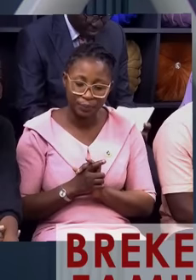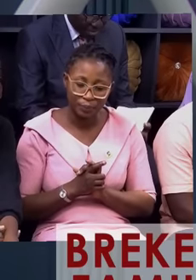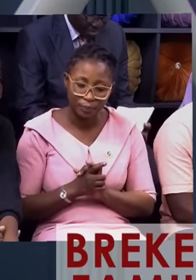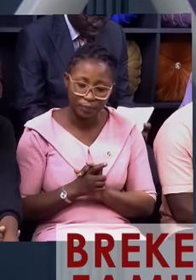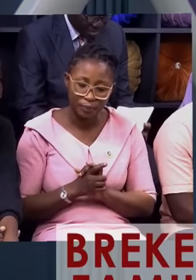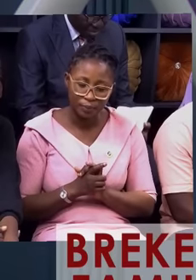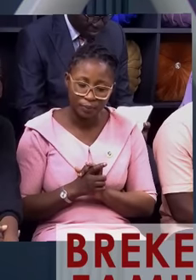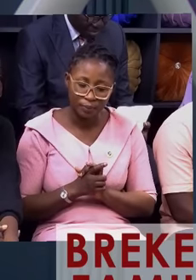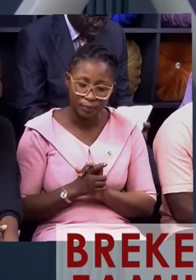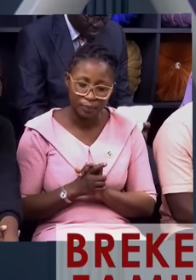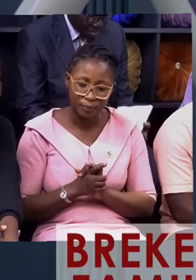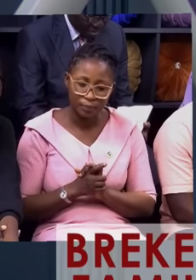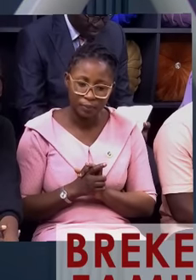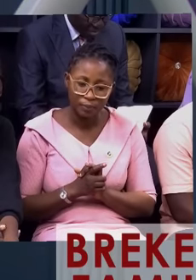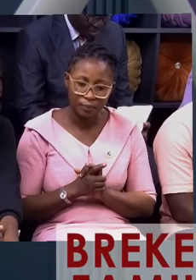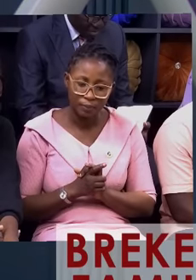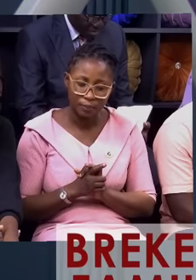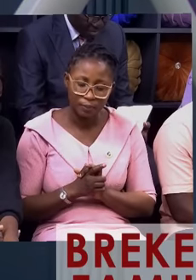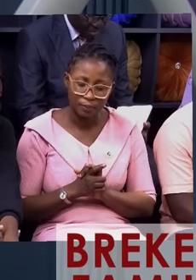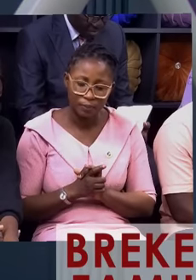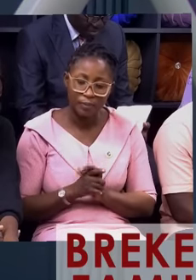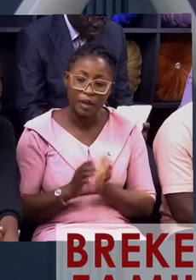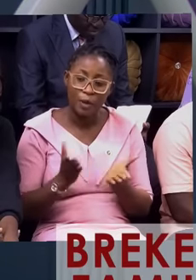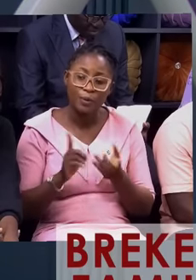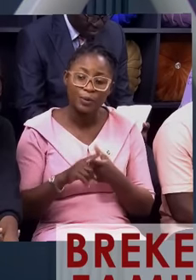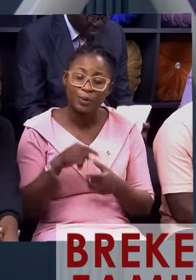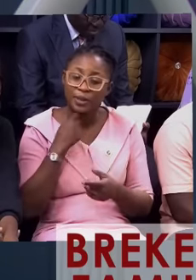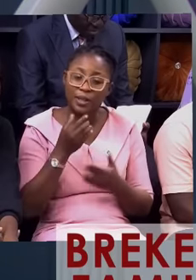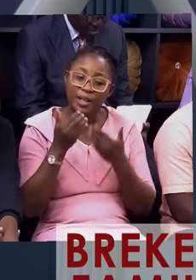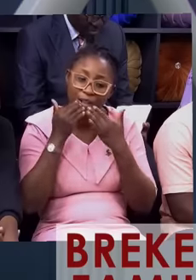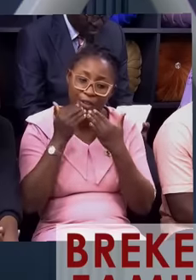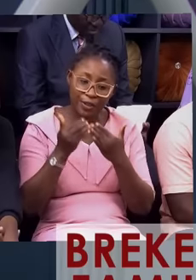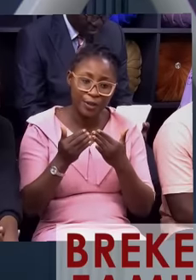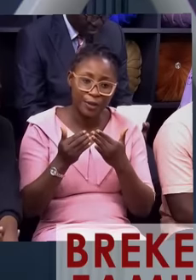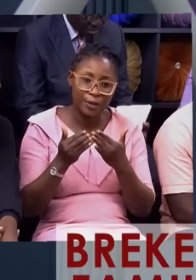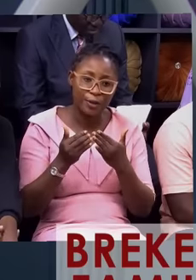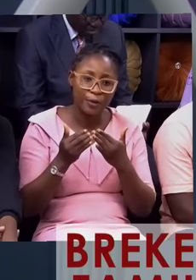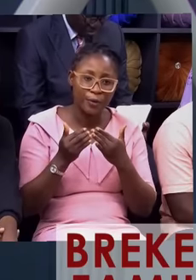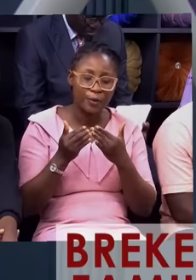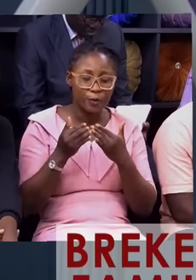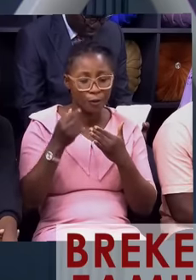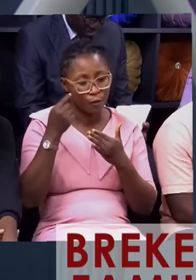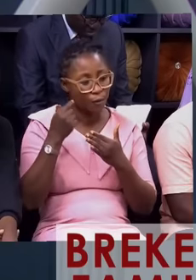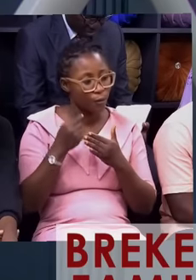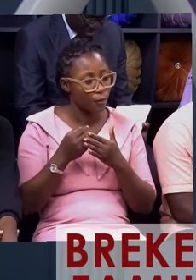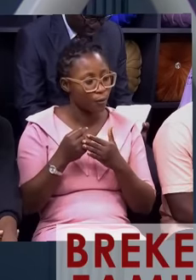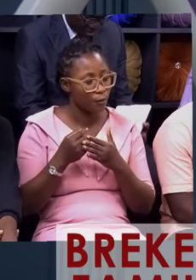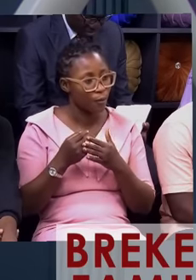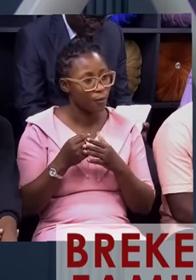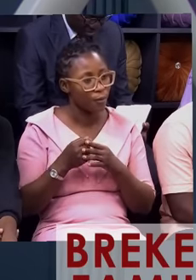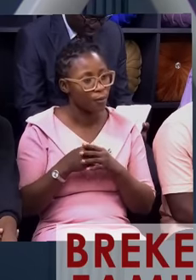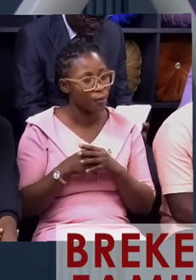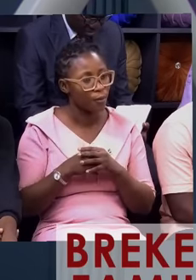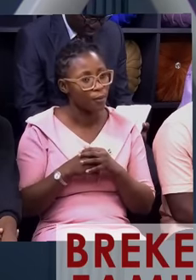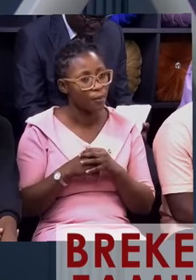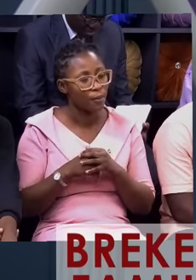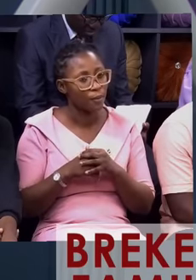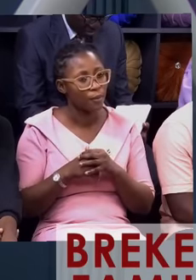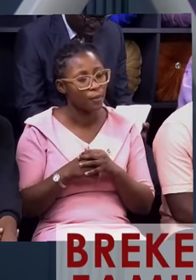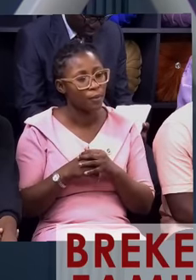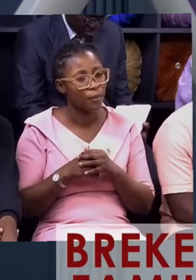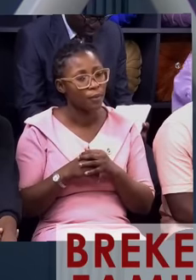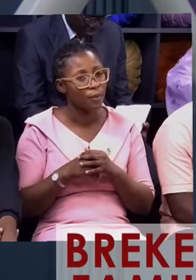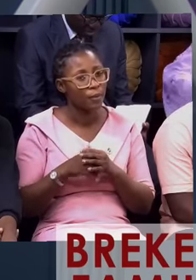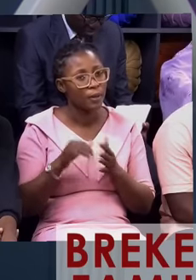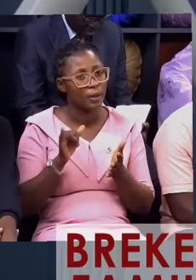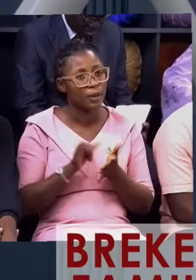contrib I I you thank you you come back I'm very very